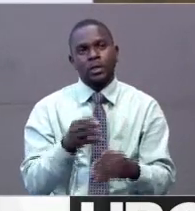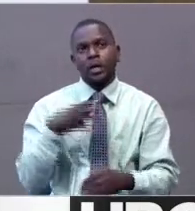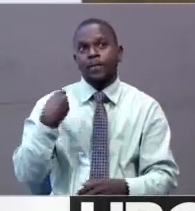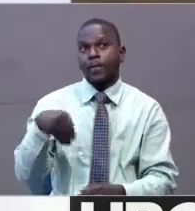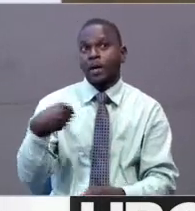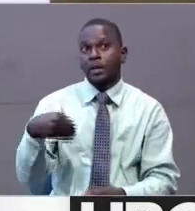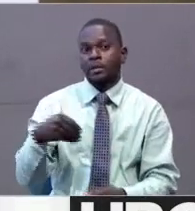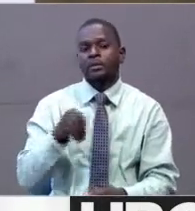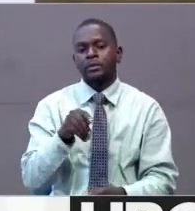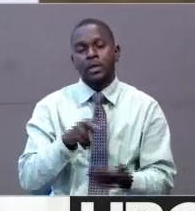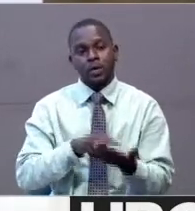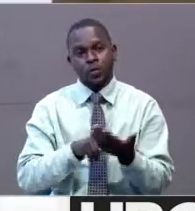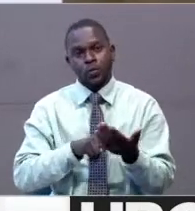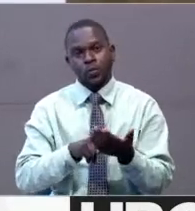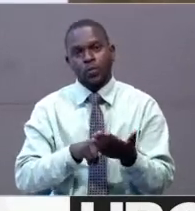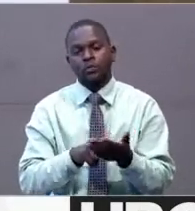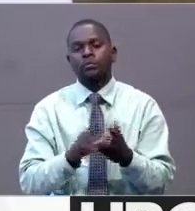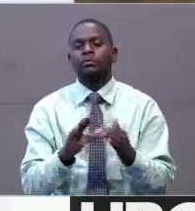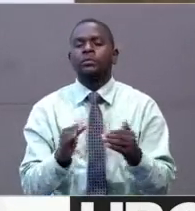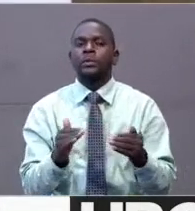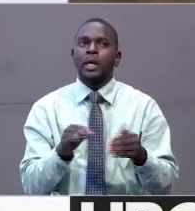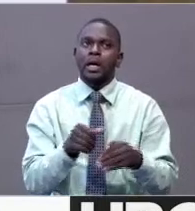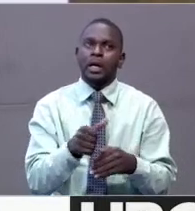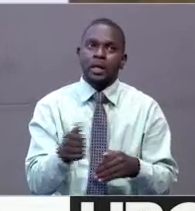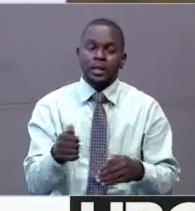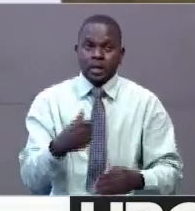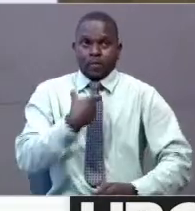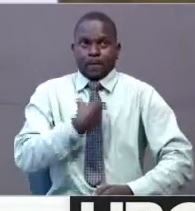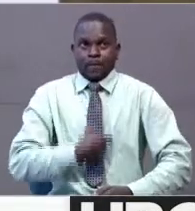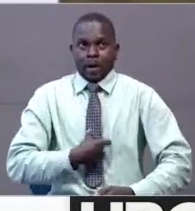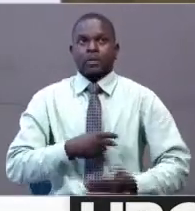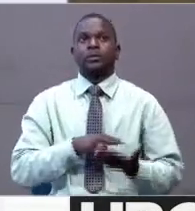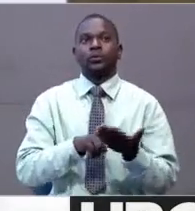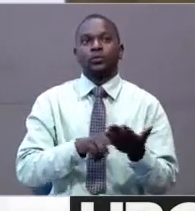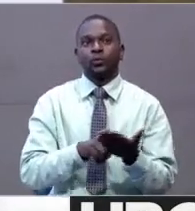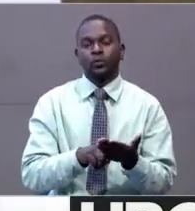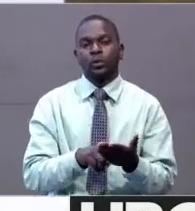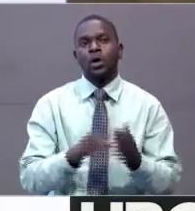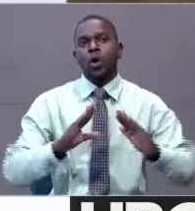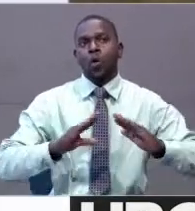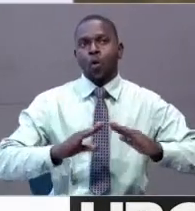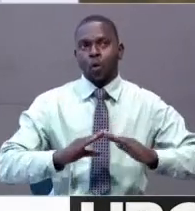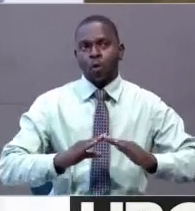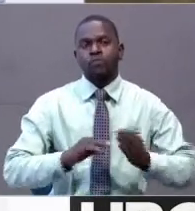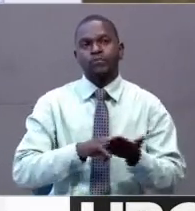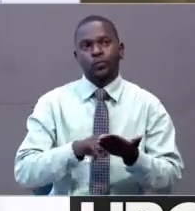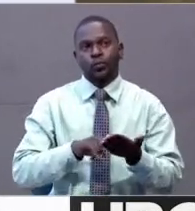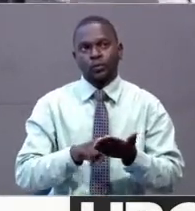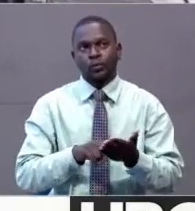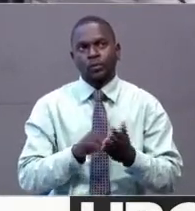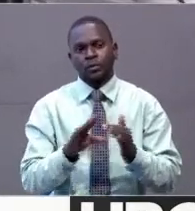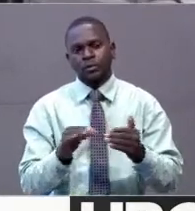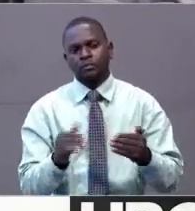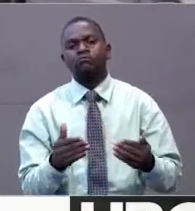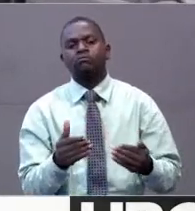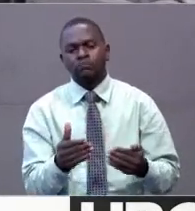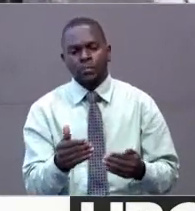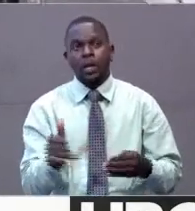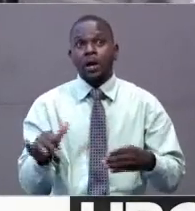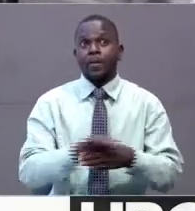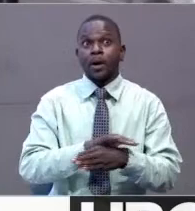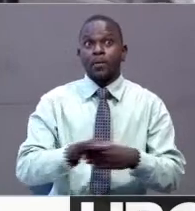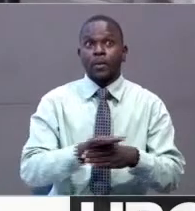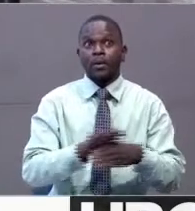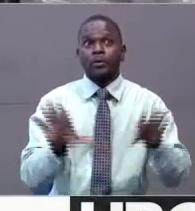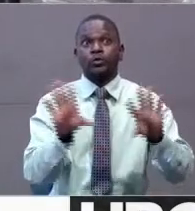equipment we use either for personal use or domestically at home, or even for commercial